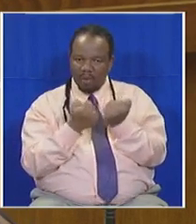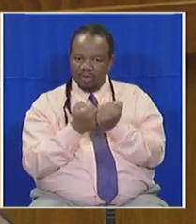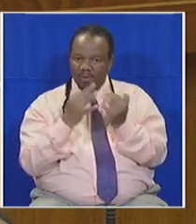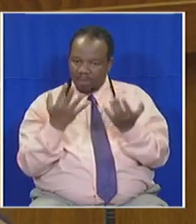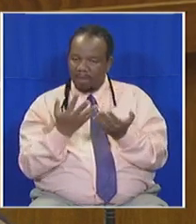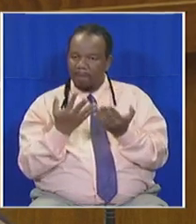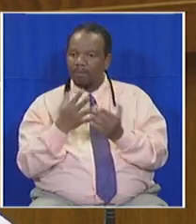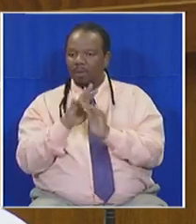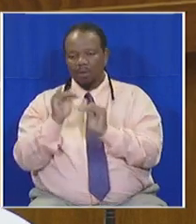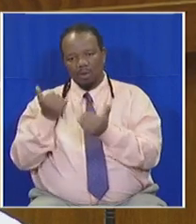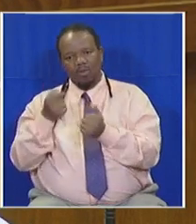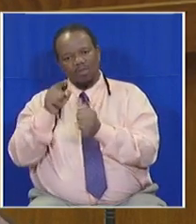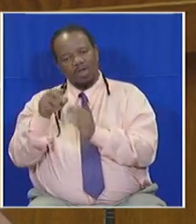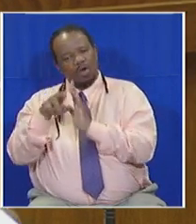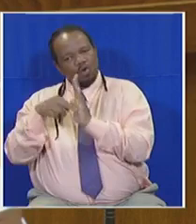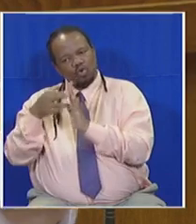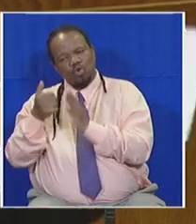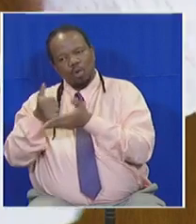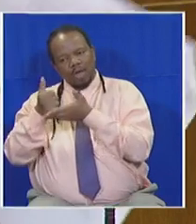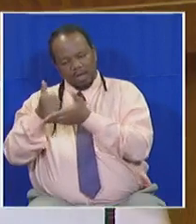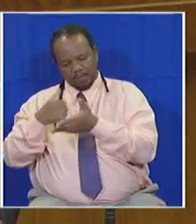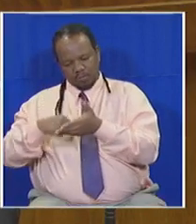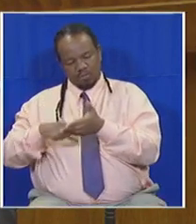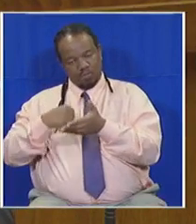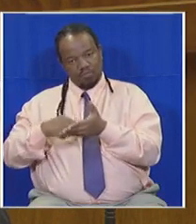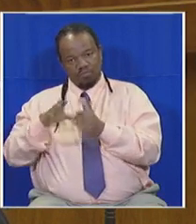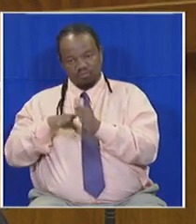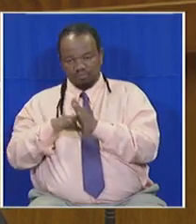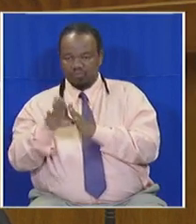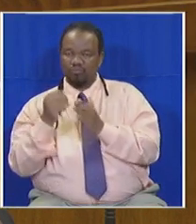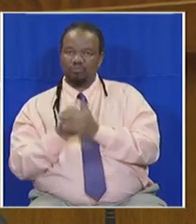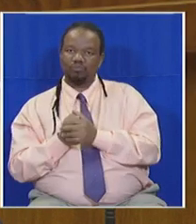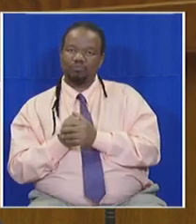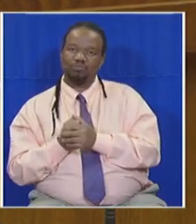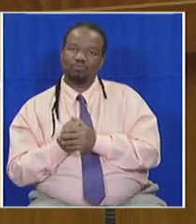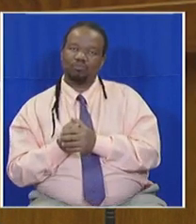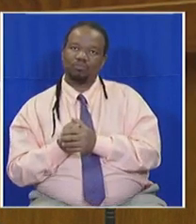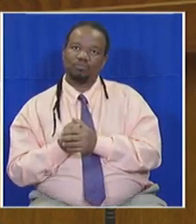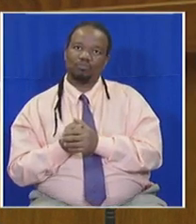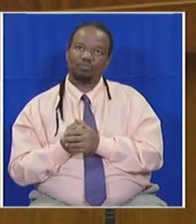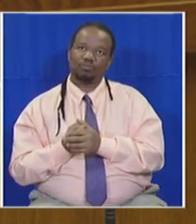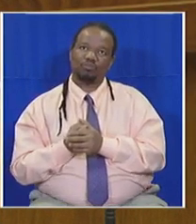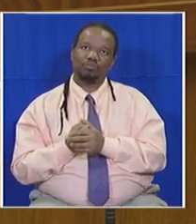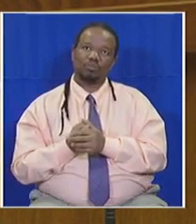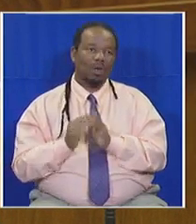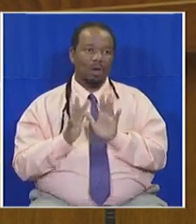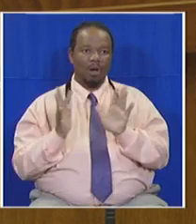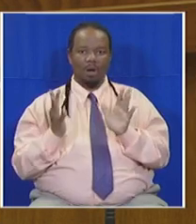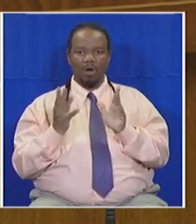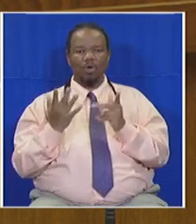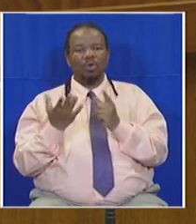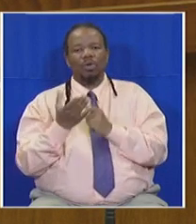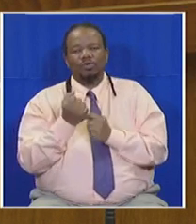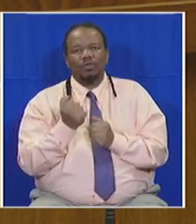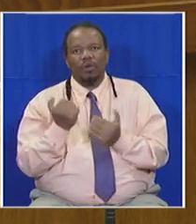helping municipalities to deliver their local economic development programs. In order to achieve this, it is our view